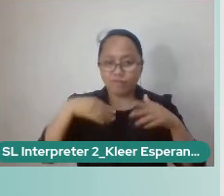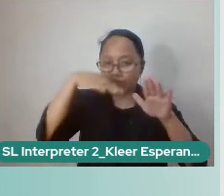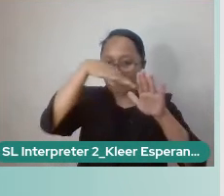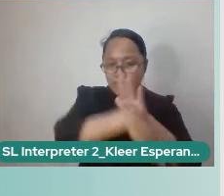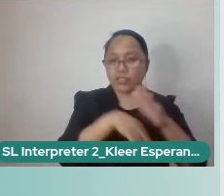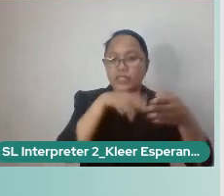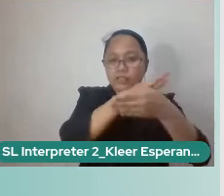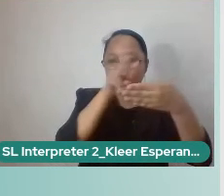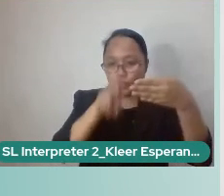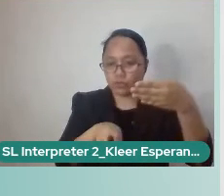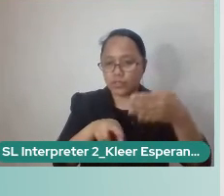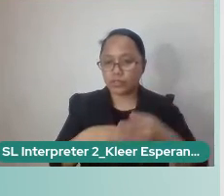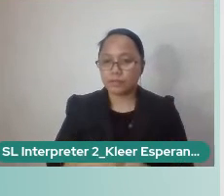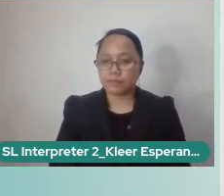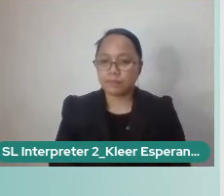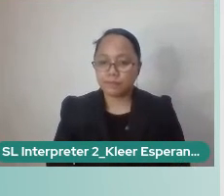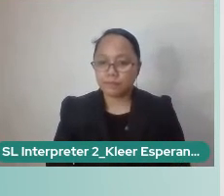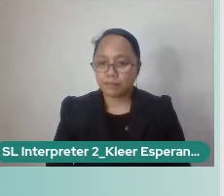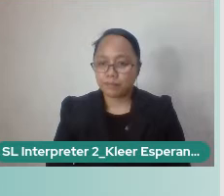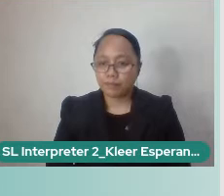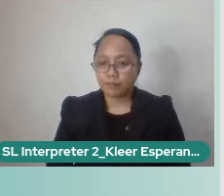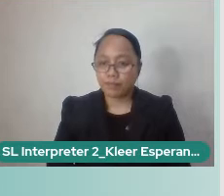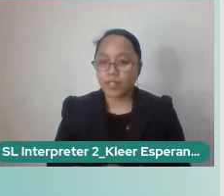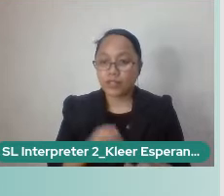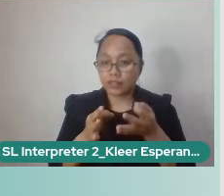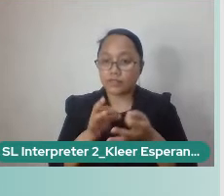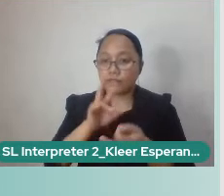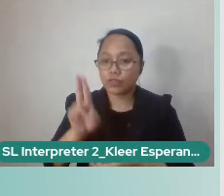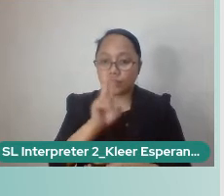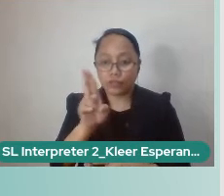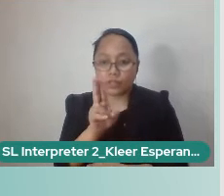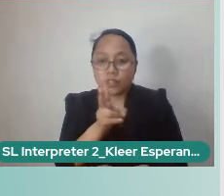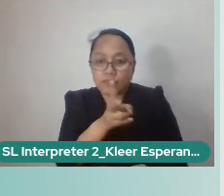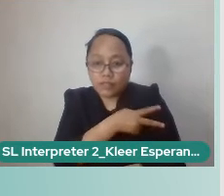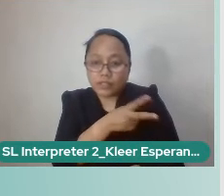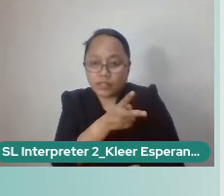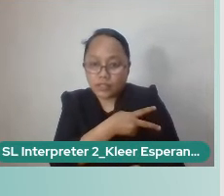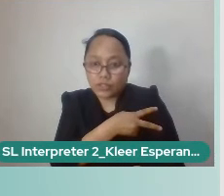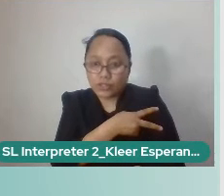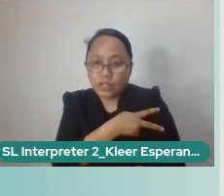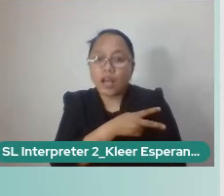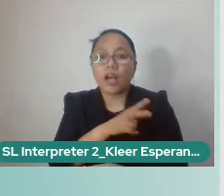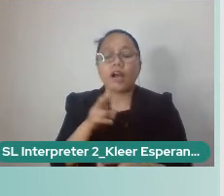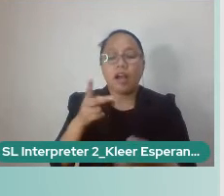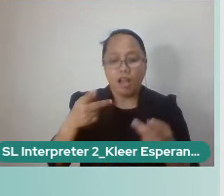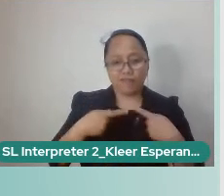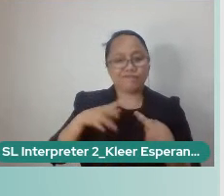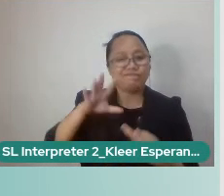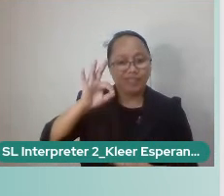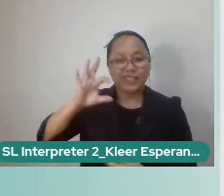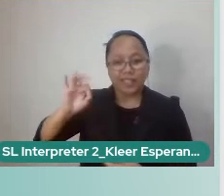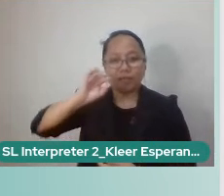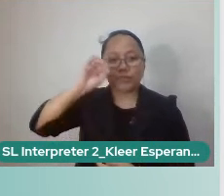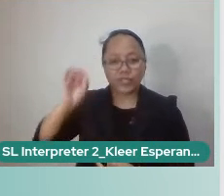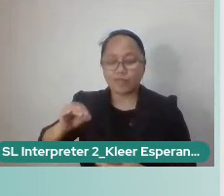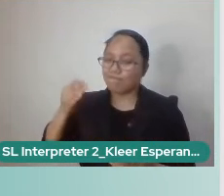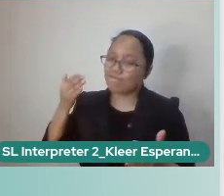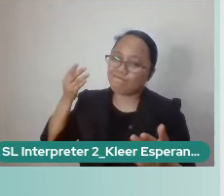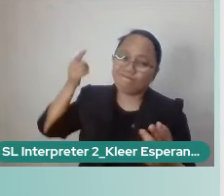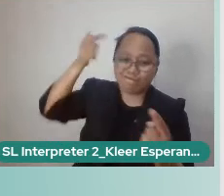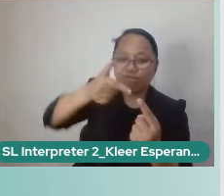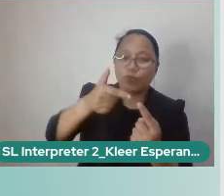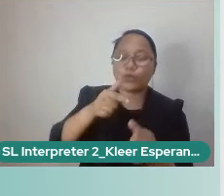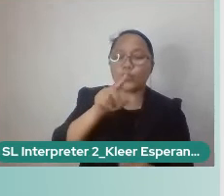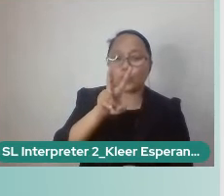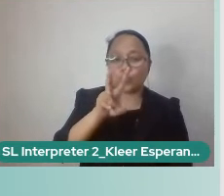the vaccination of young cohorts will really kick in and protect older and mid-adult women against cervical cancer, resulting